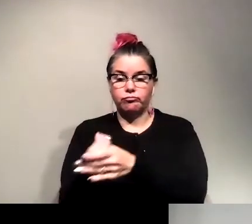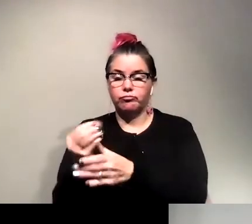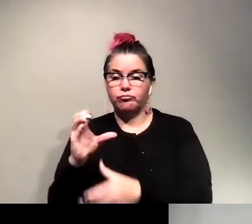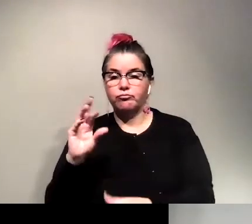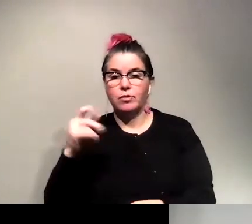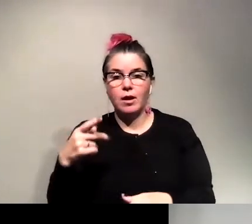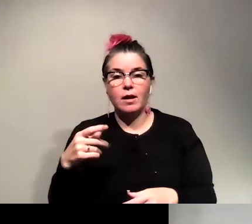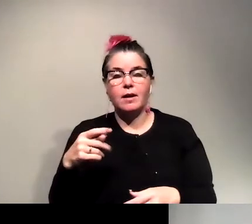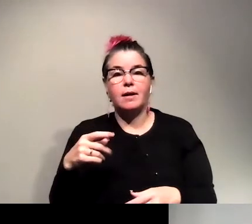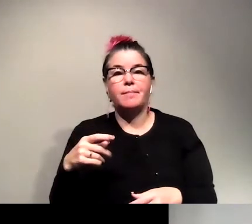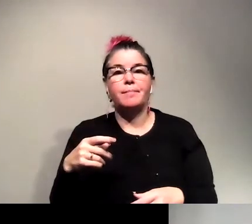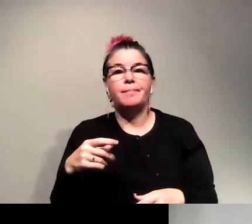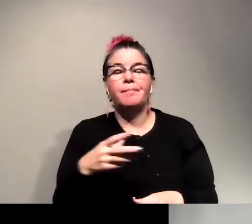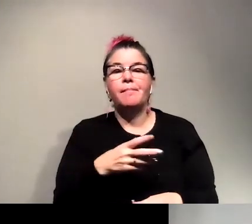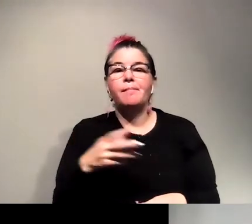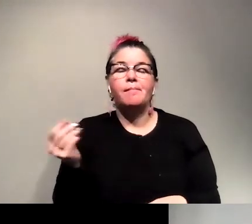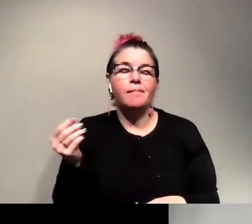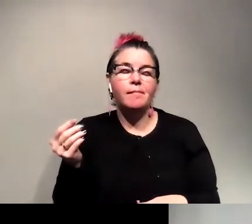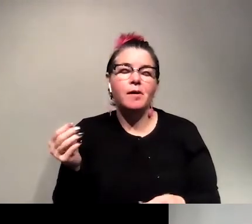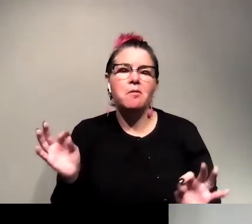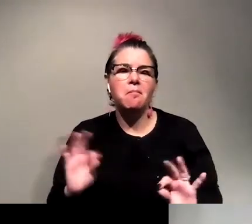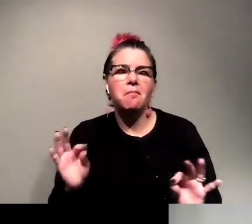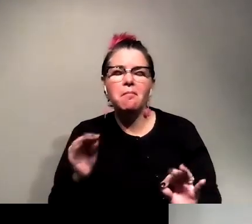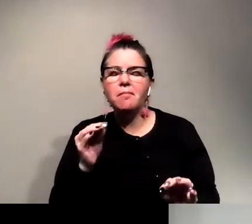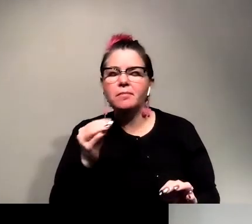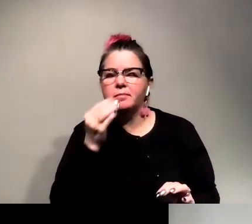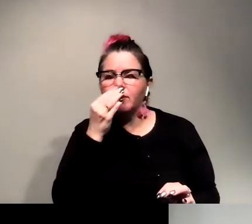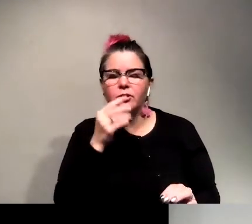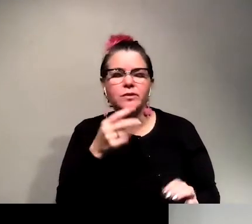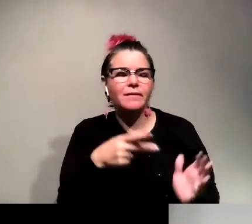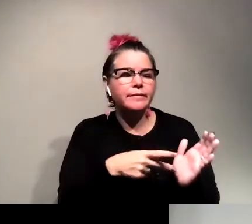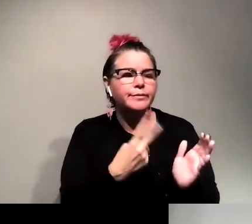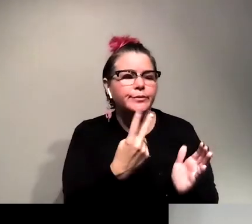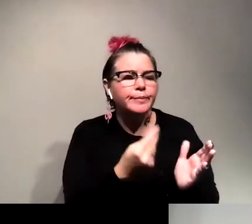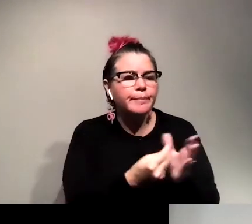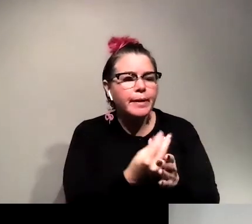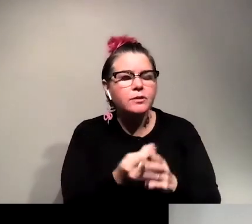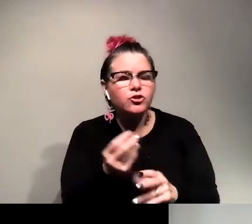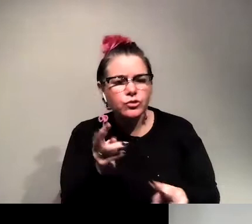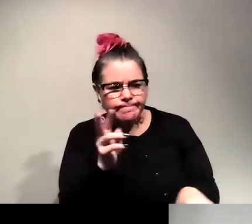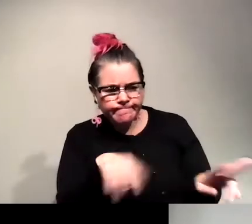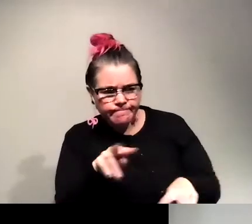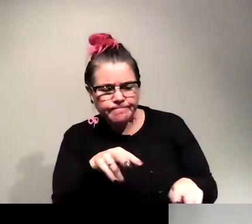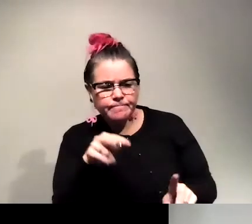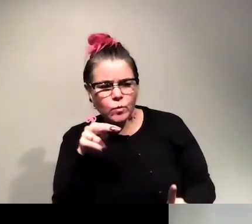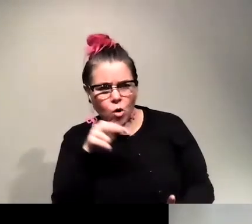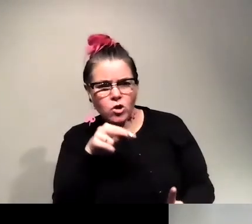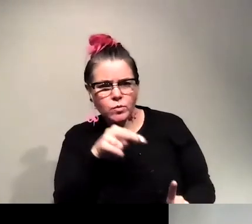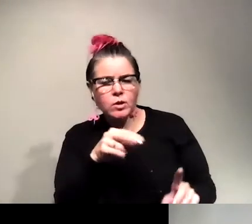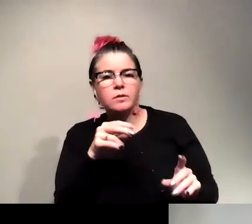not so worried about it, you know, and you have just a couple of plants, keeping an eye on them and just seeing, you know, what's popping